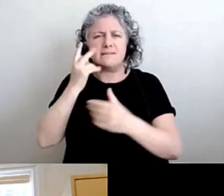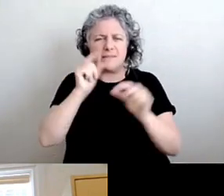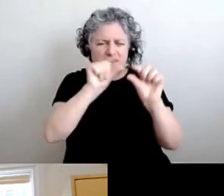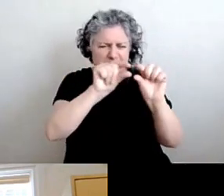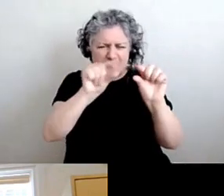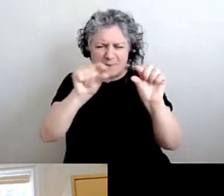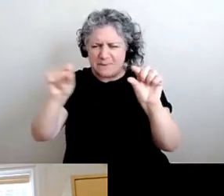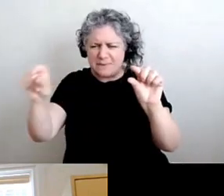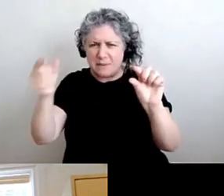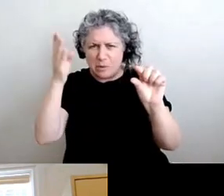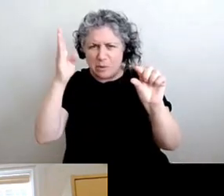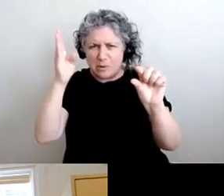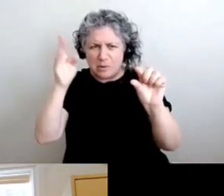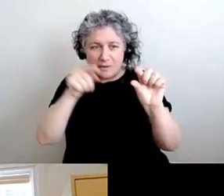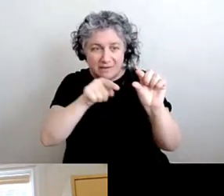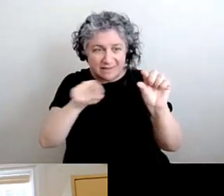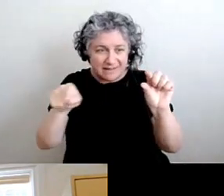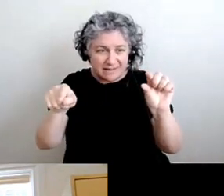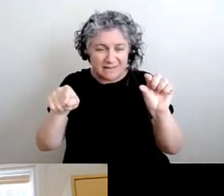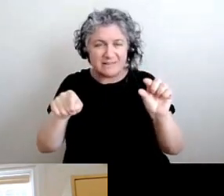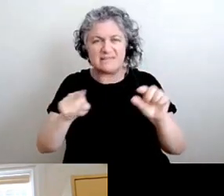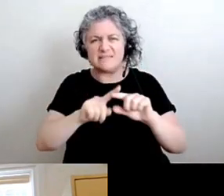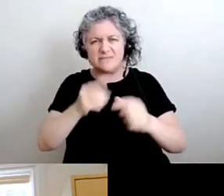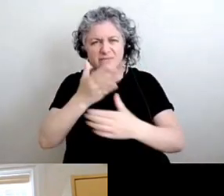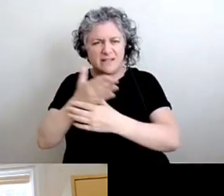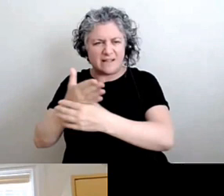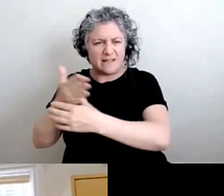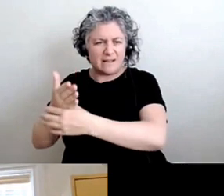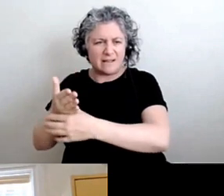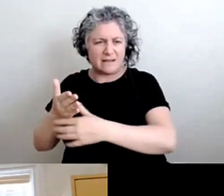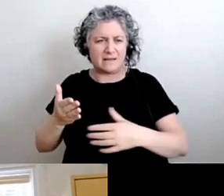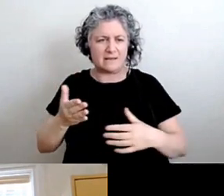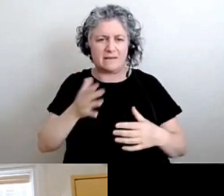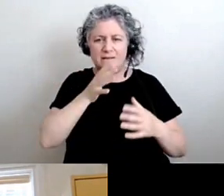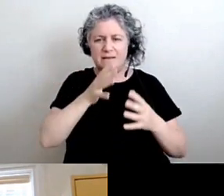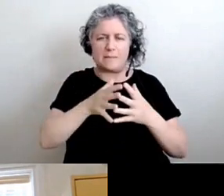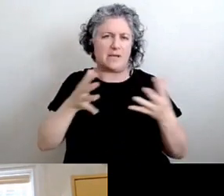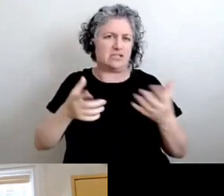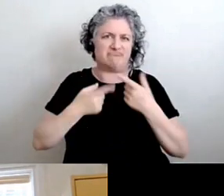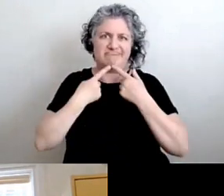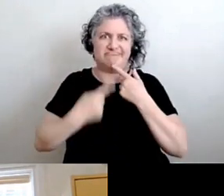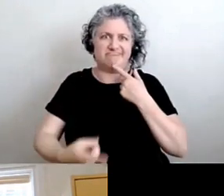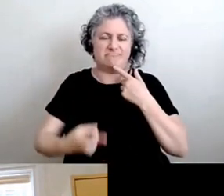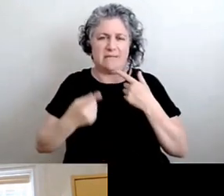here. And again, can't talk very much on Twitter.